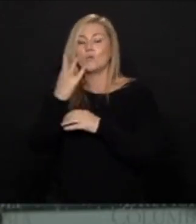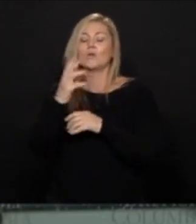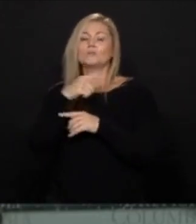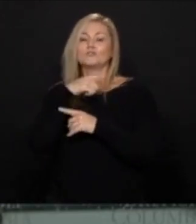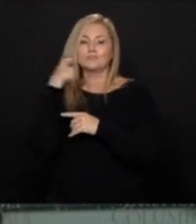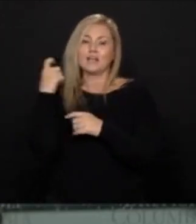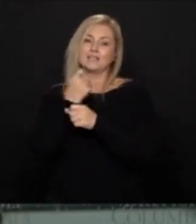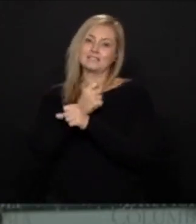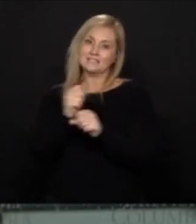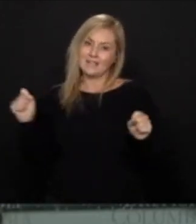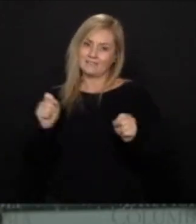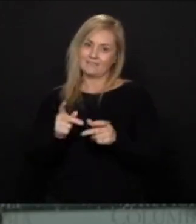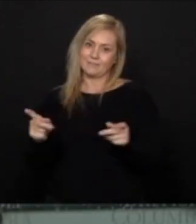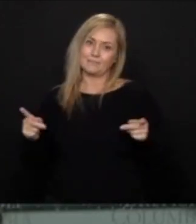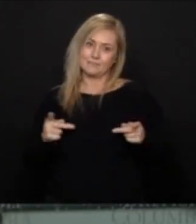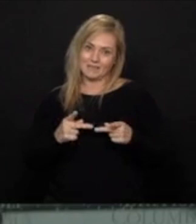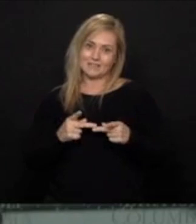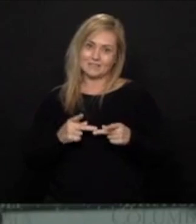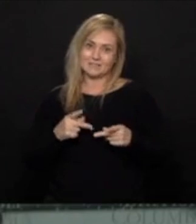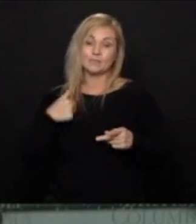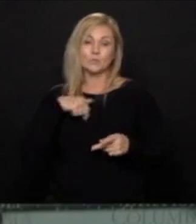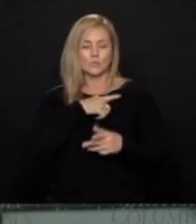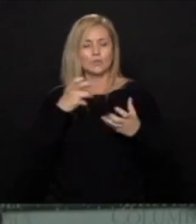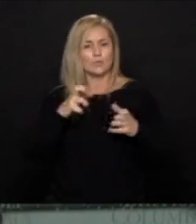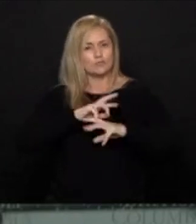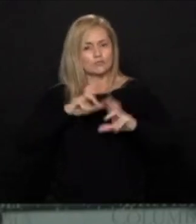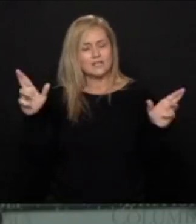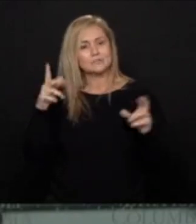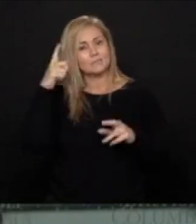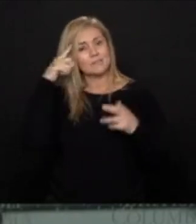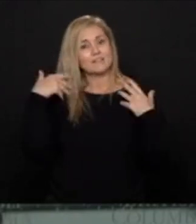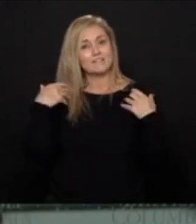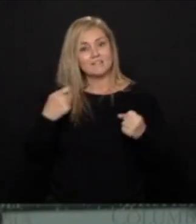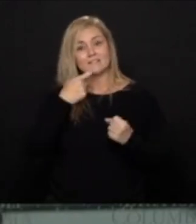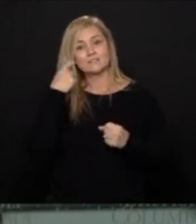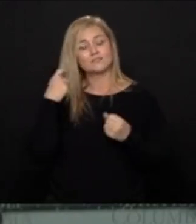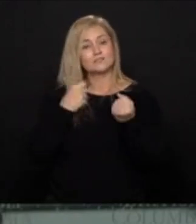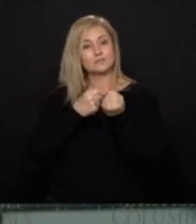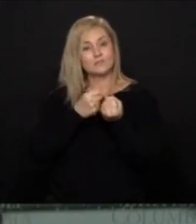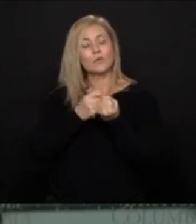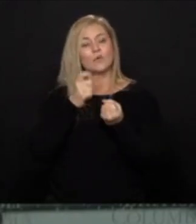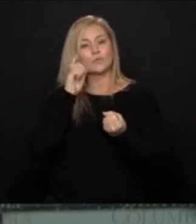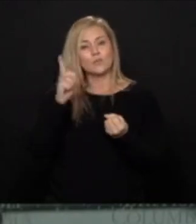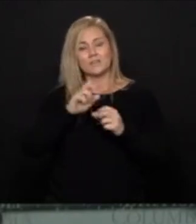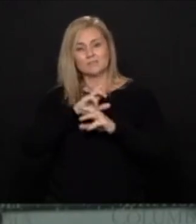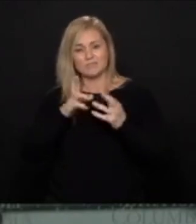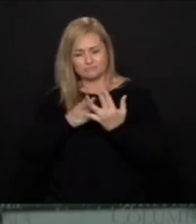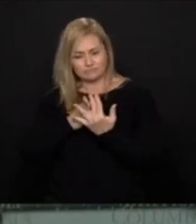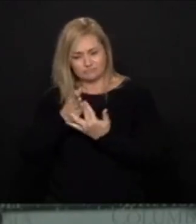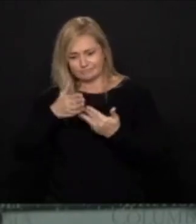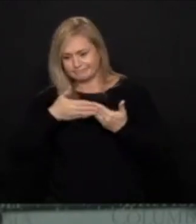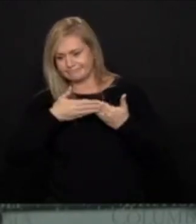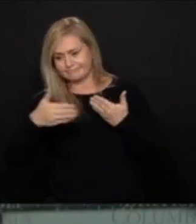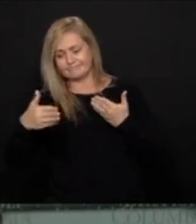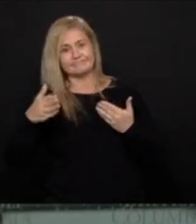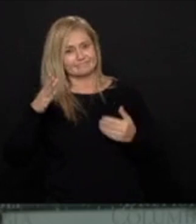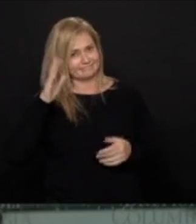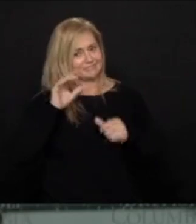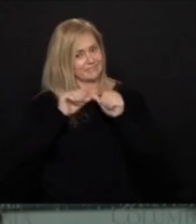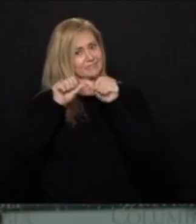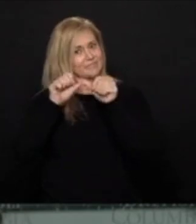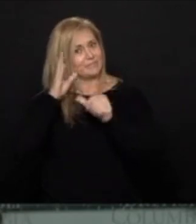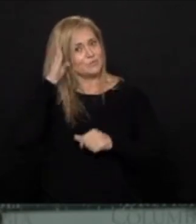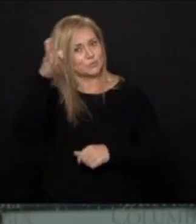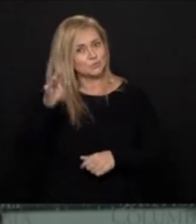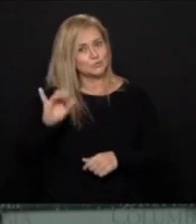dry, safe place. To be ready so that mental health and addiction supports will be there through this pandemic and